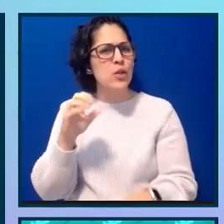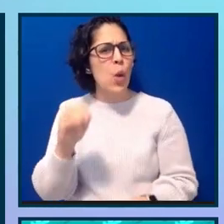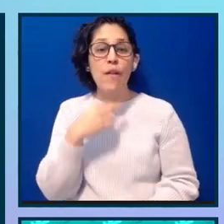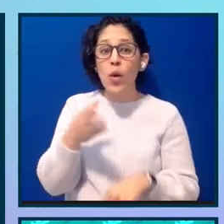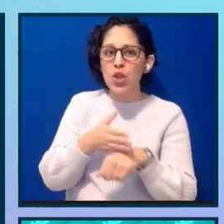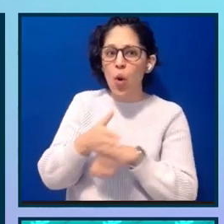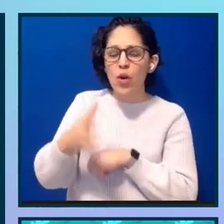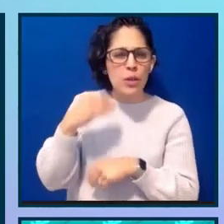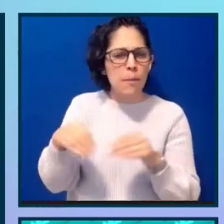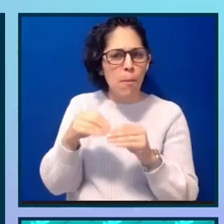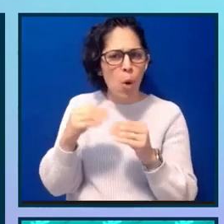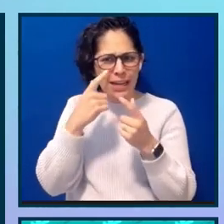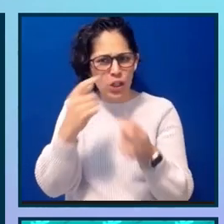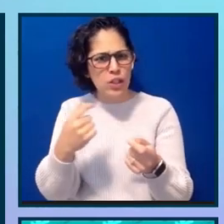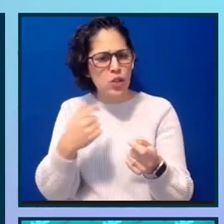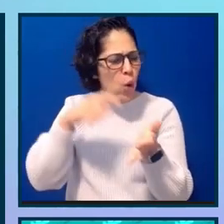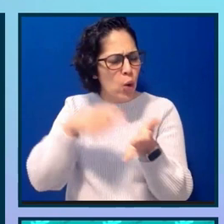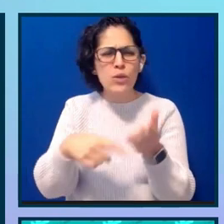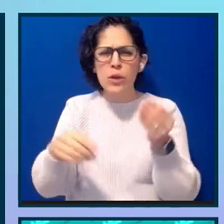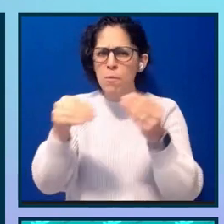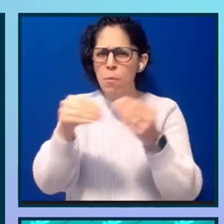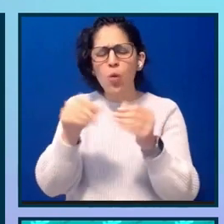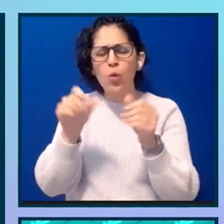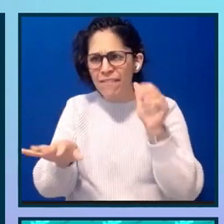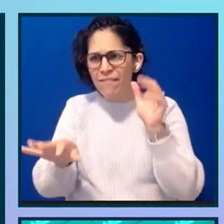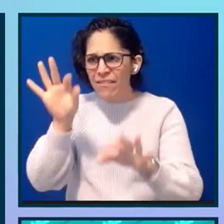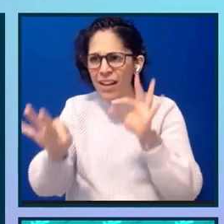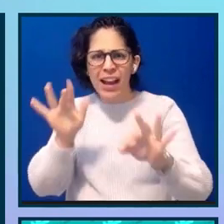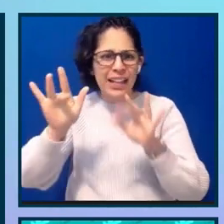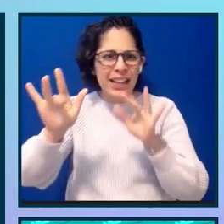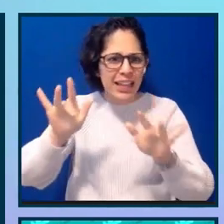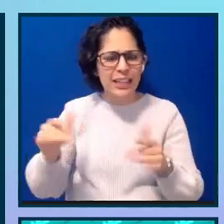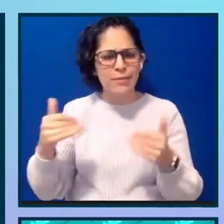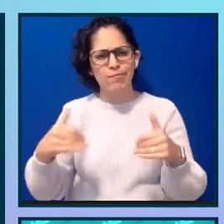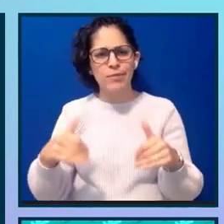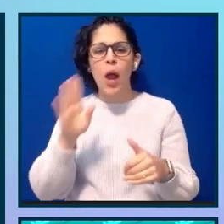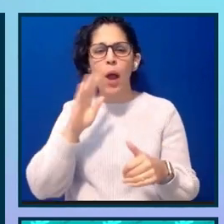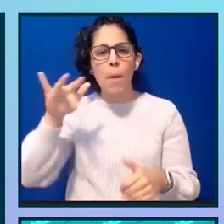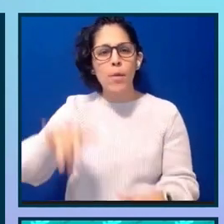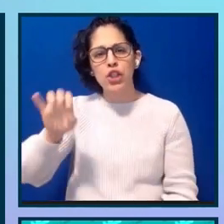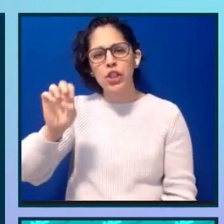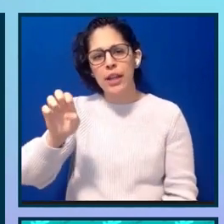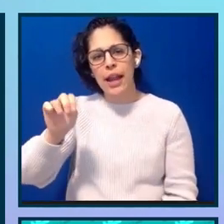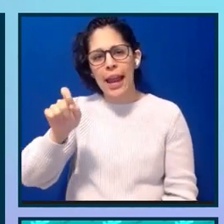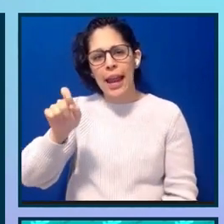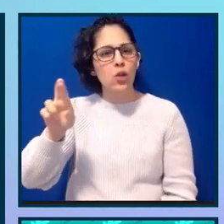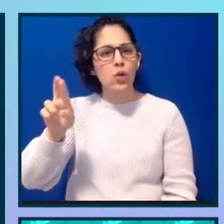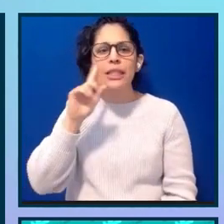There's more things to discover with it. So I'm going to press enter to see where it will take us.